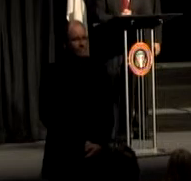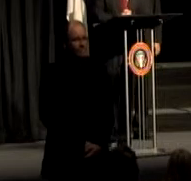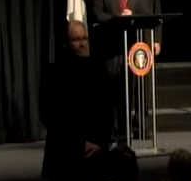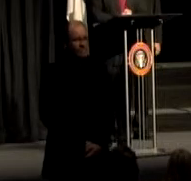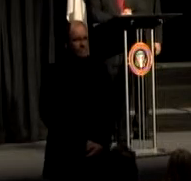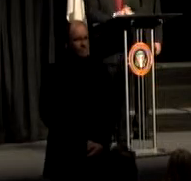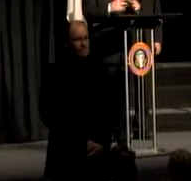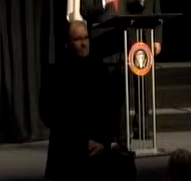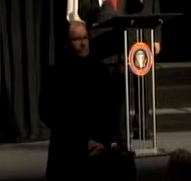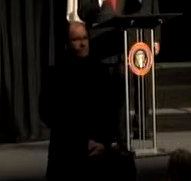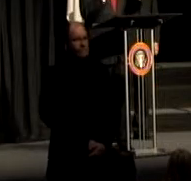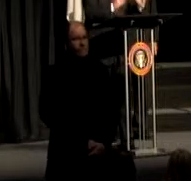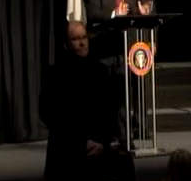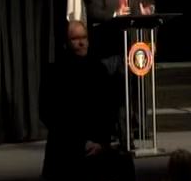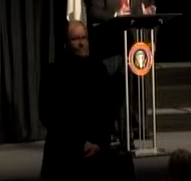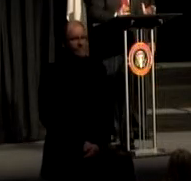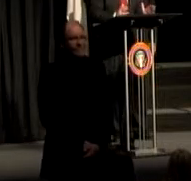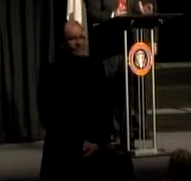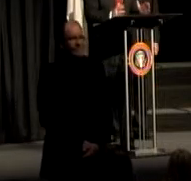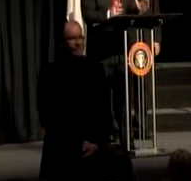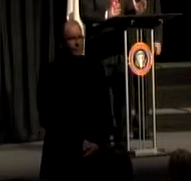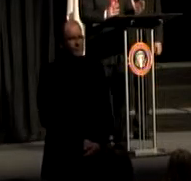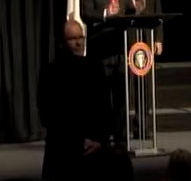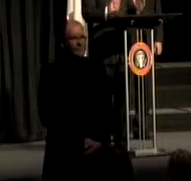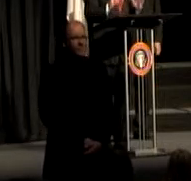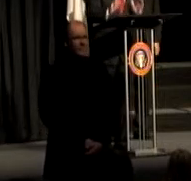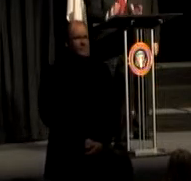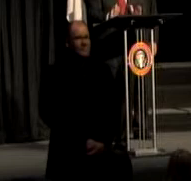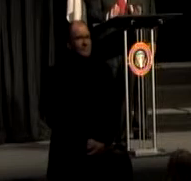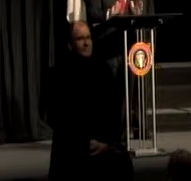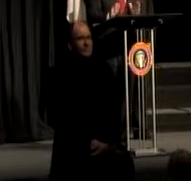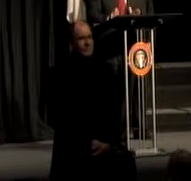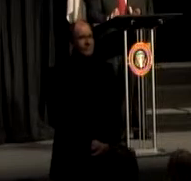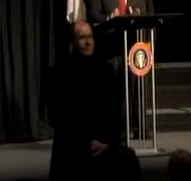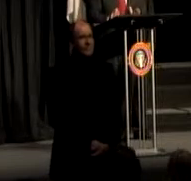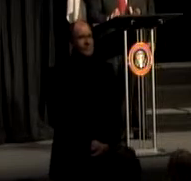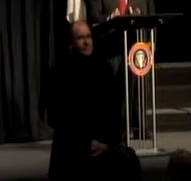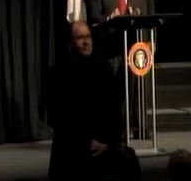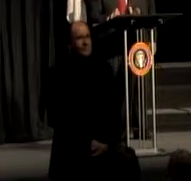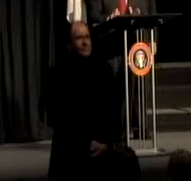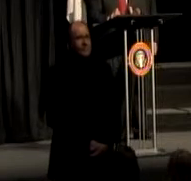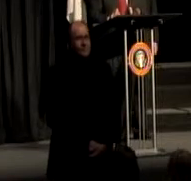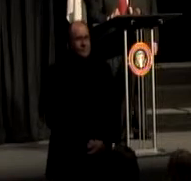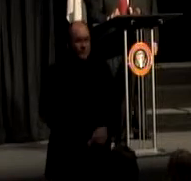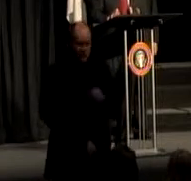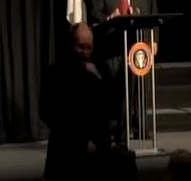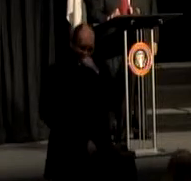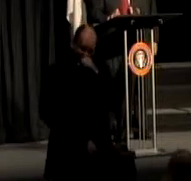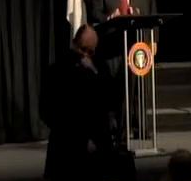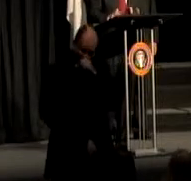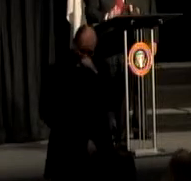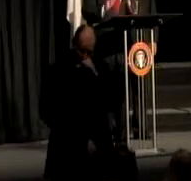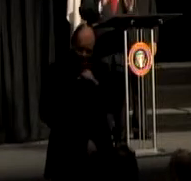Alright. I'm a fan. I loved it in the 80s. I loved it when they won all their